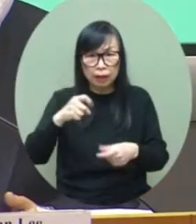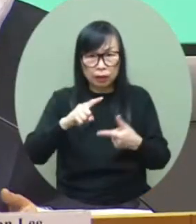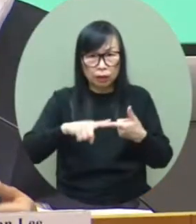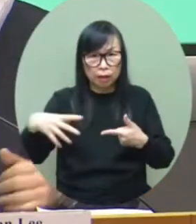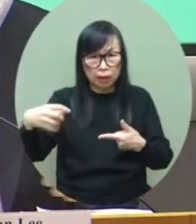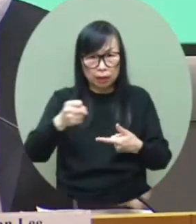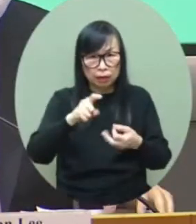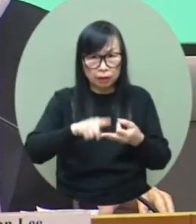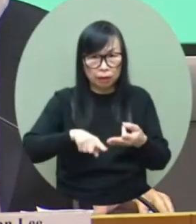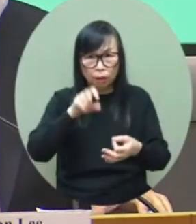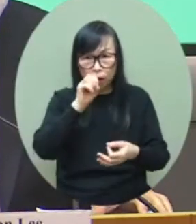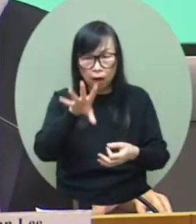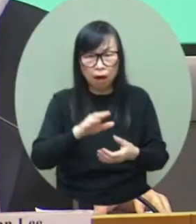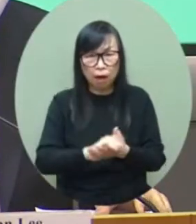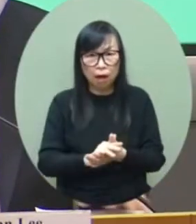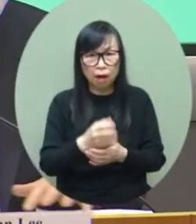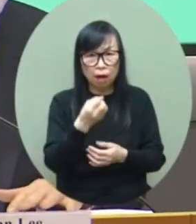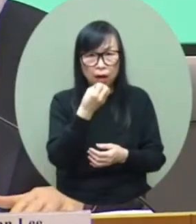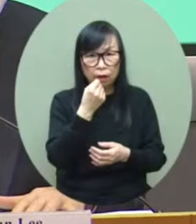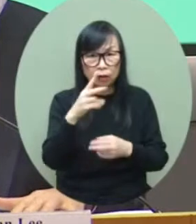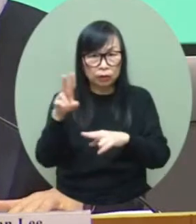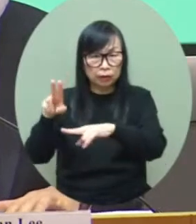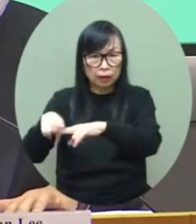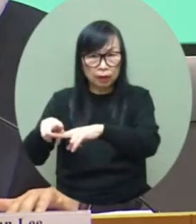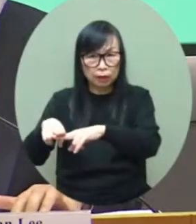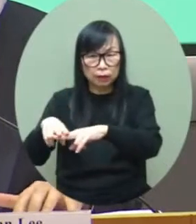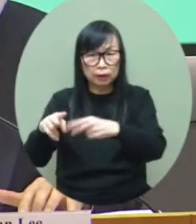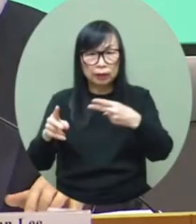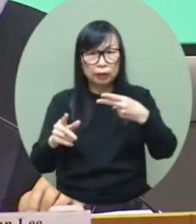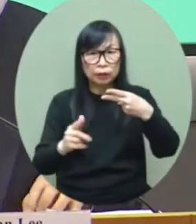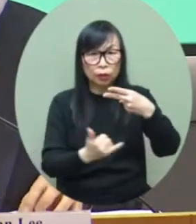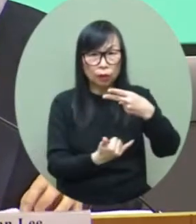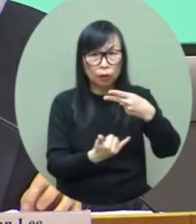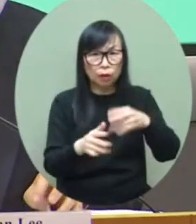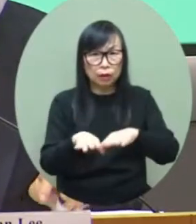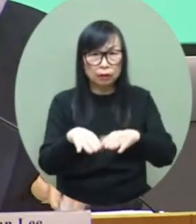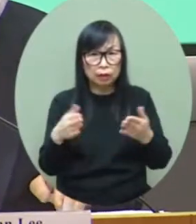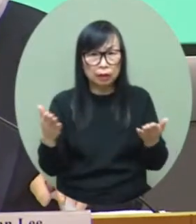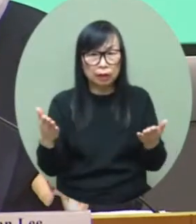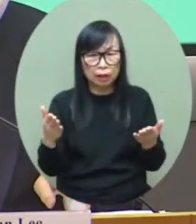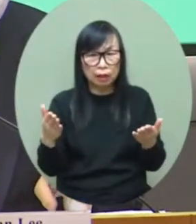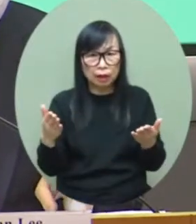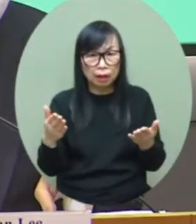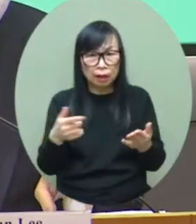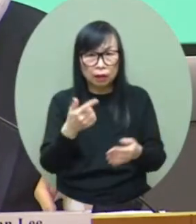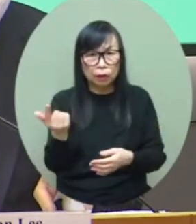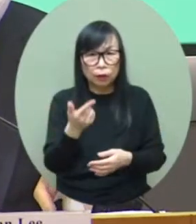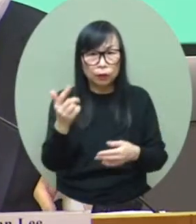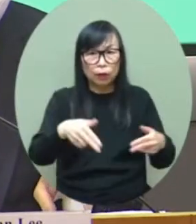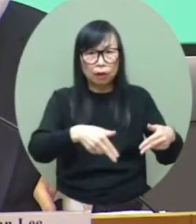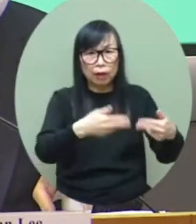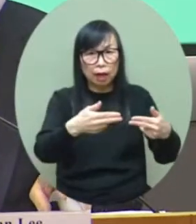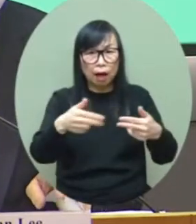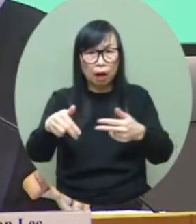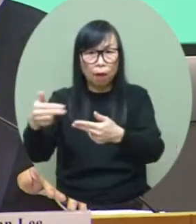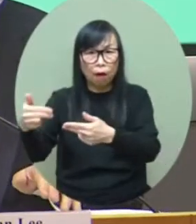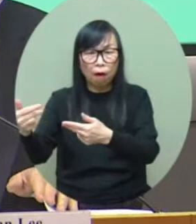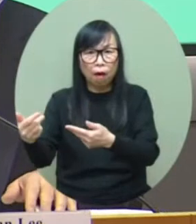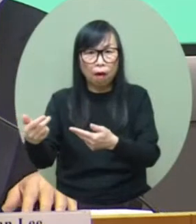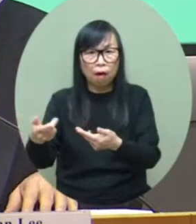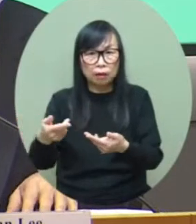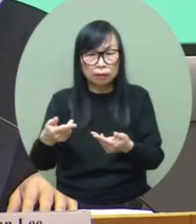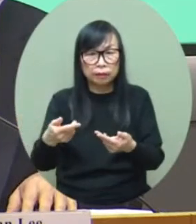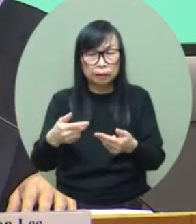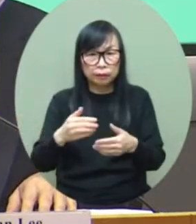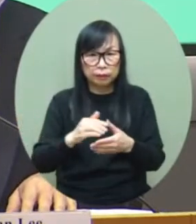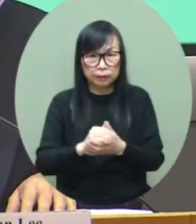the BCPs. As the Chief Executive and Chief Secretary pointed out, starting from the 6th of February, we'll be opening up